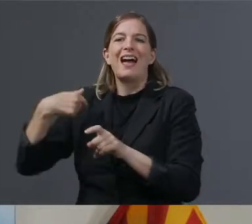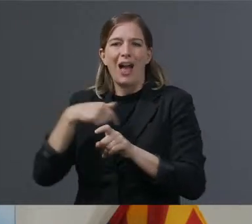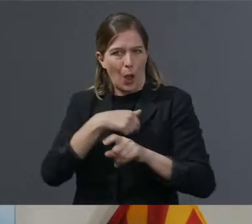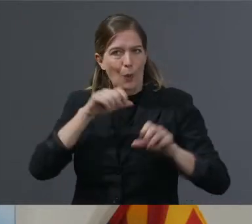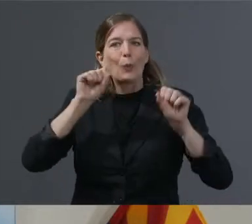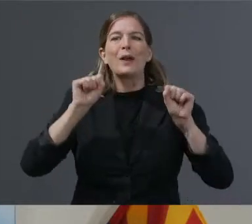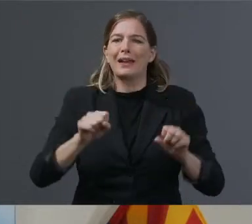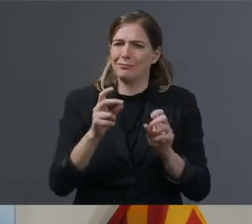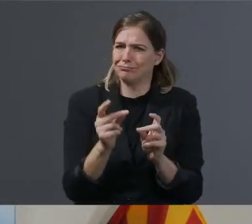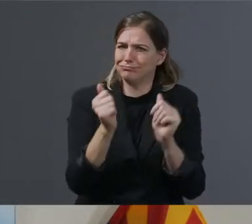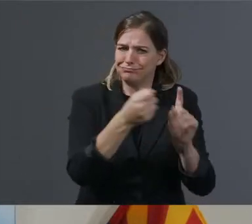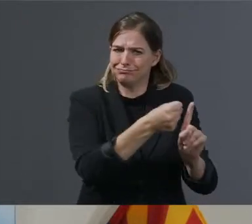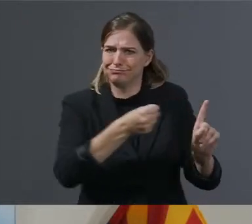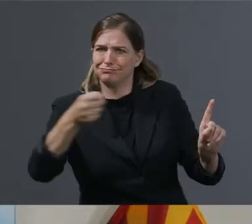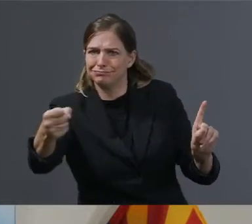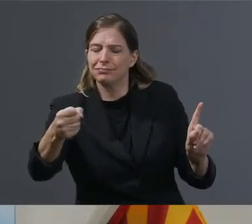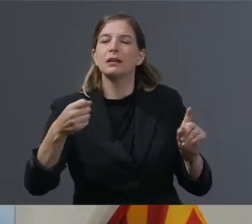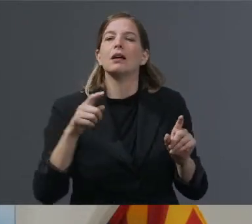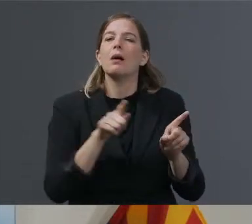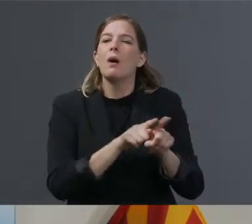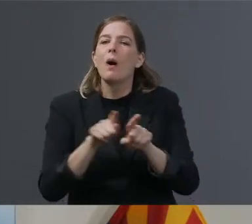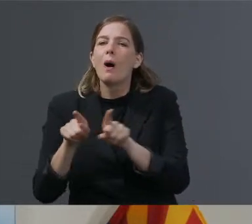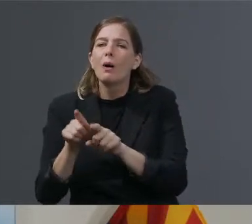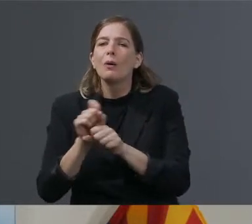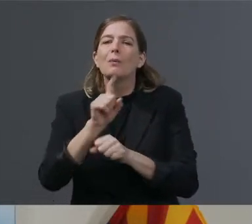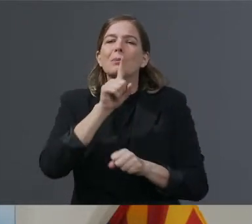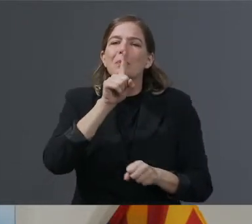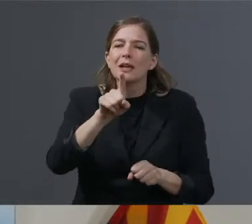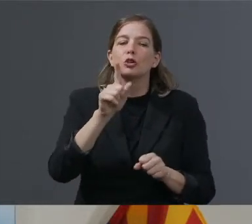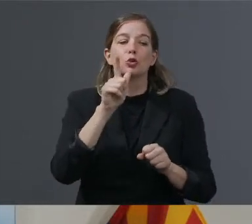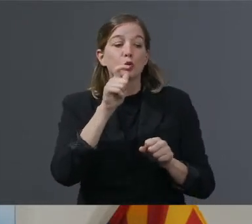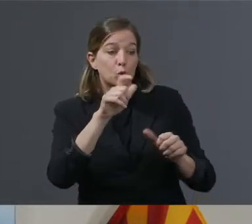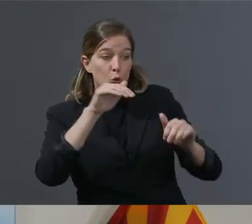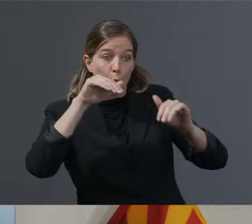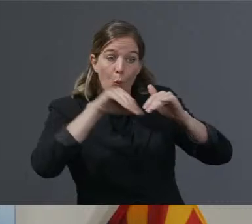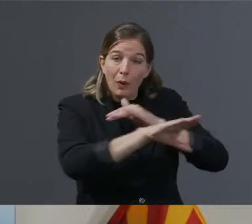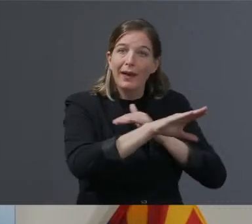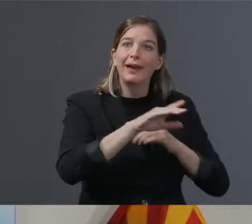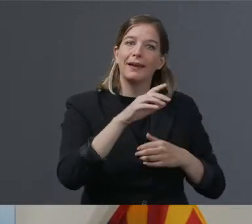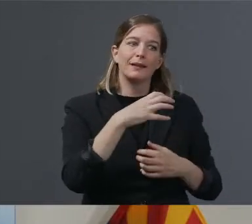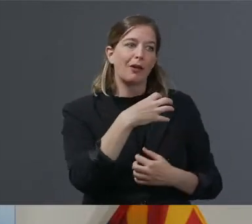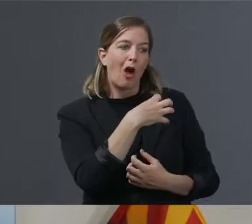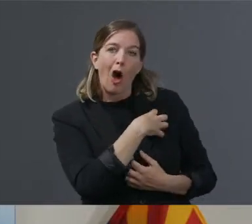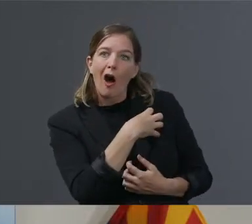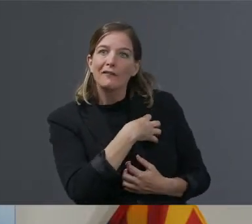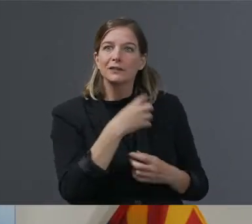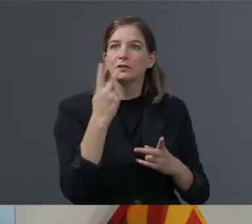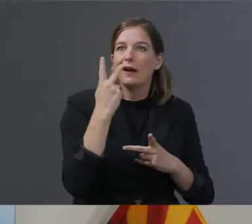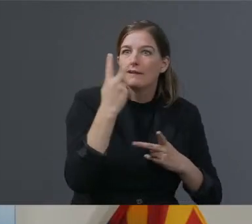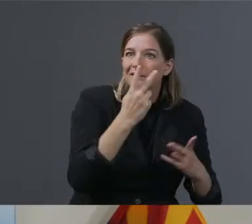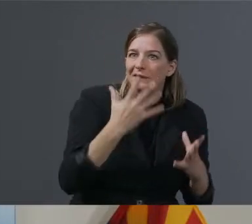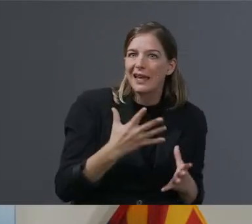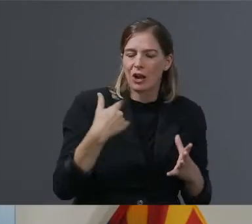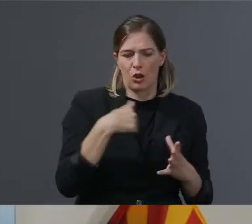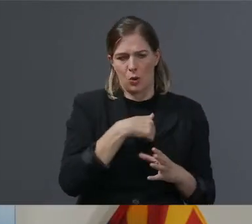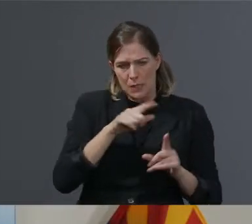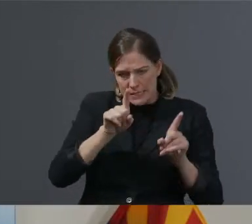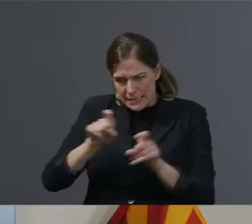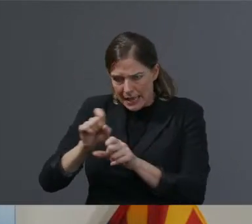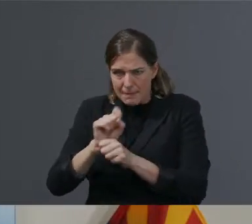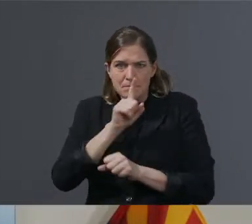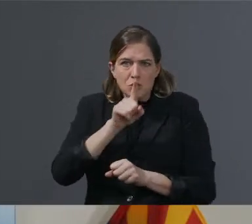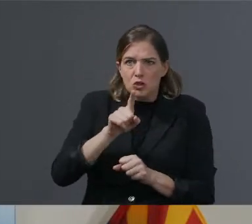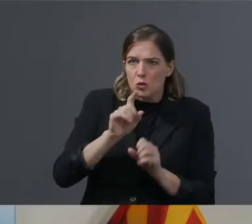that vendors, correctional officers, and visitors are virus-free before they